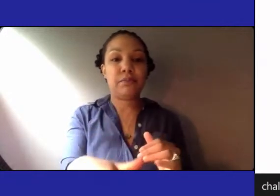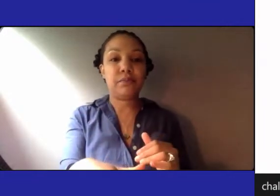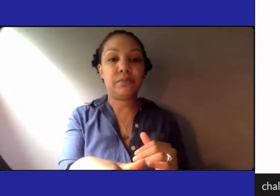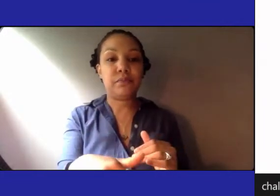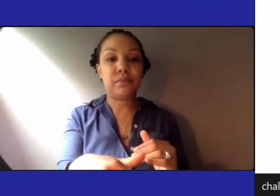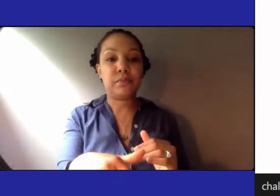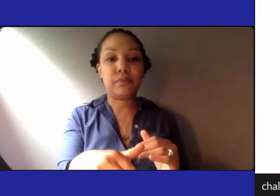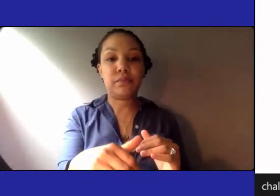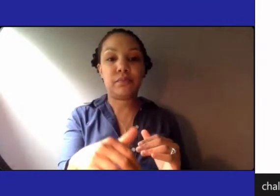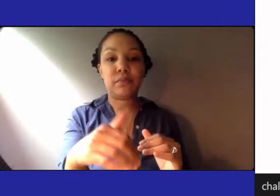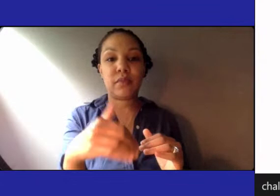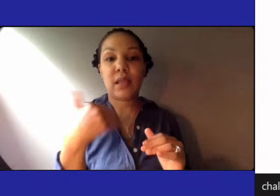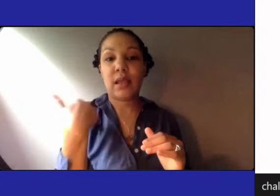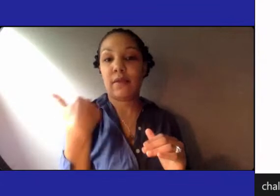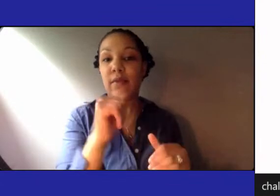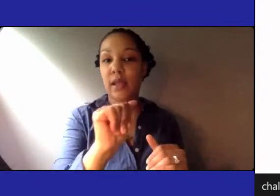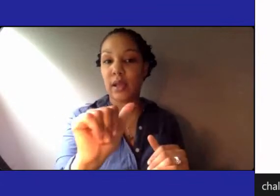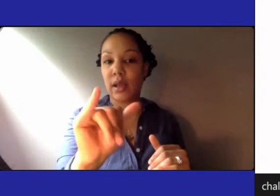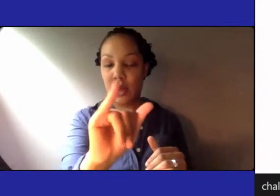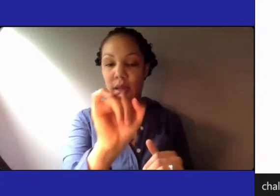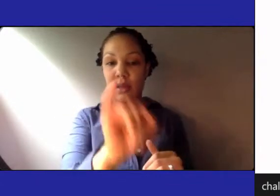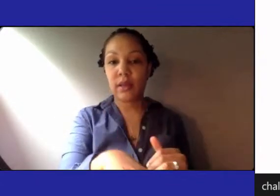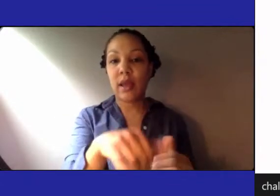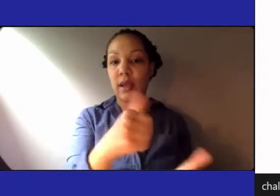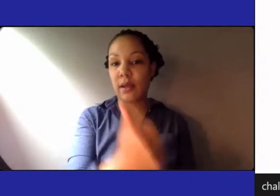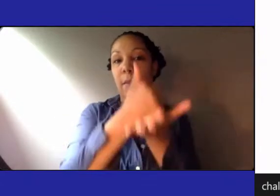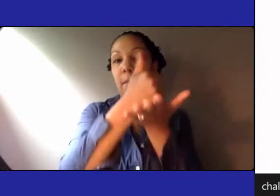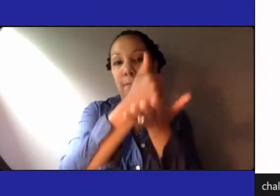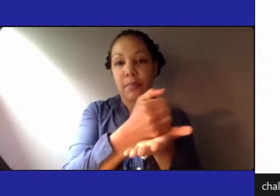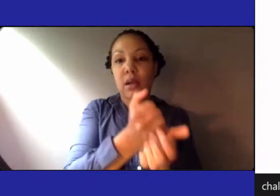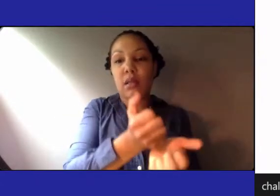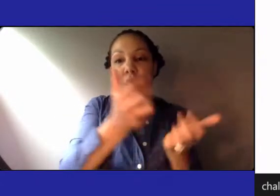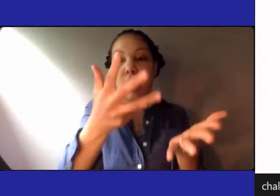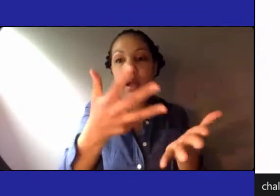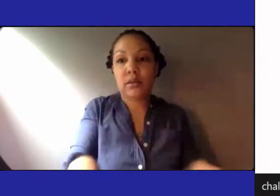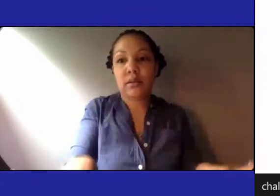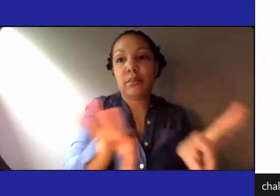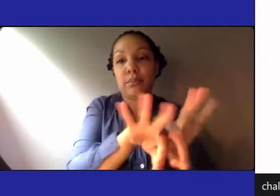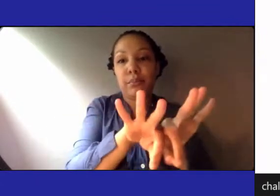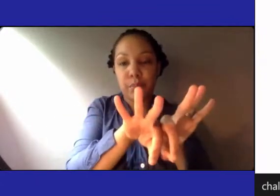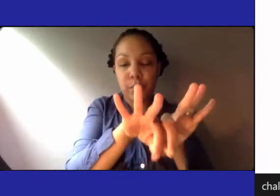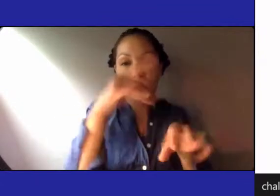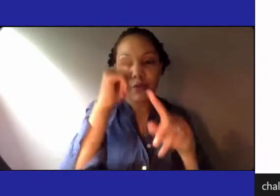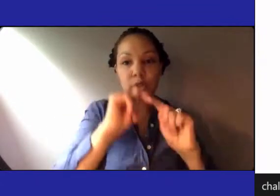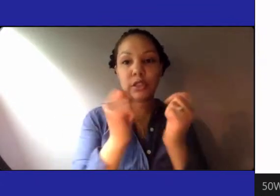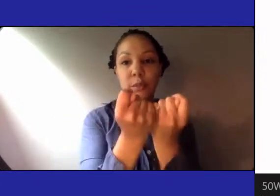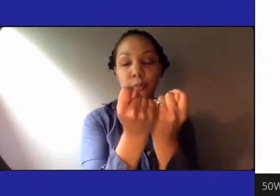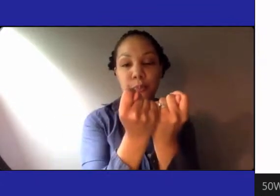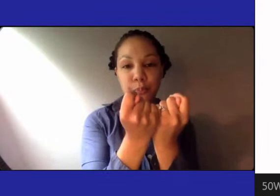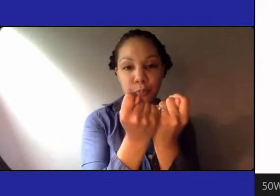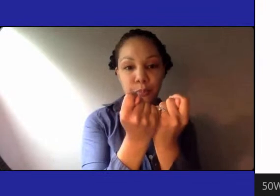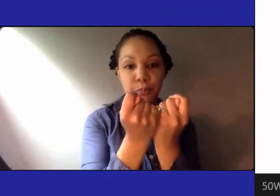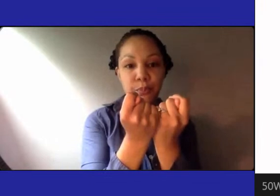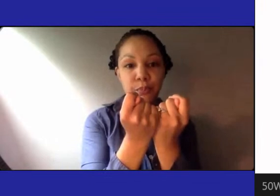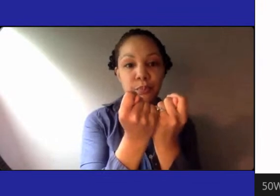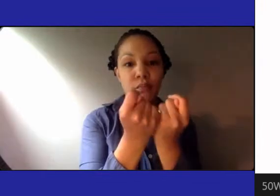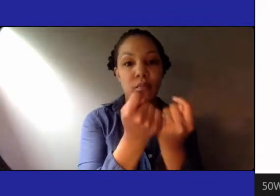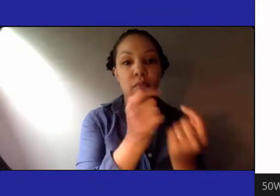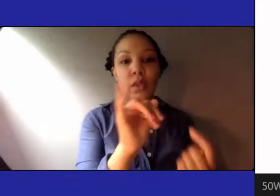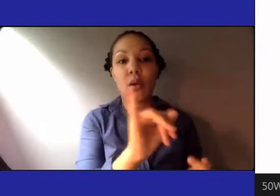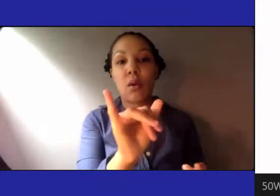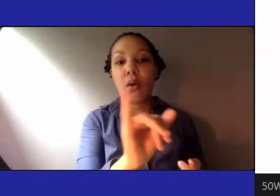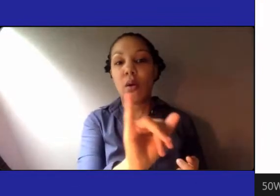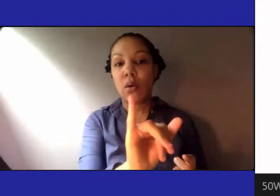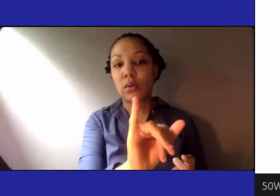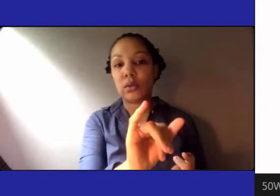important for our teams. Another important point is the ability to look at imaging mobilely. Some of our providers, particularly